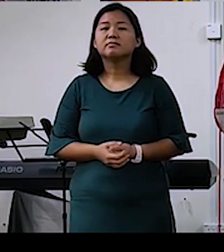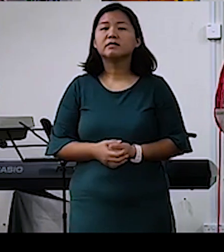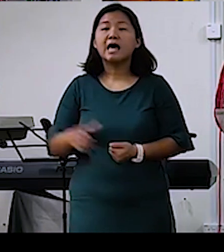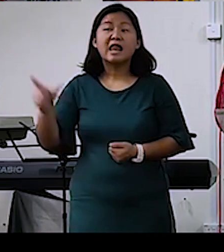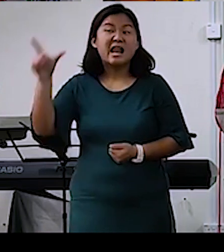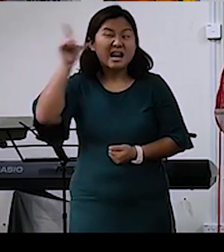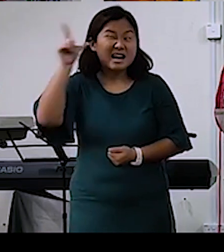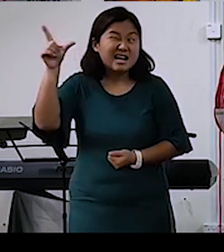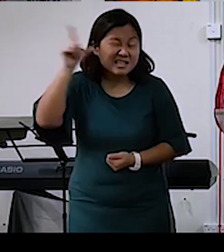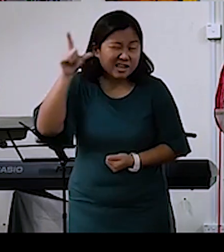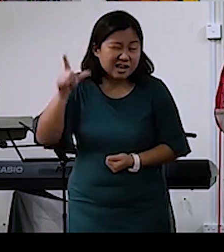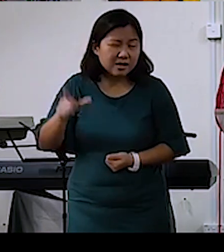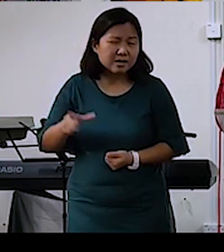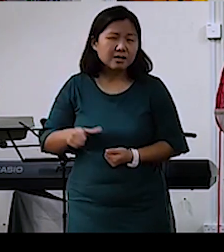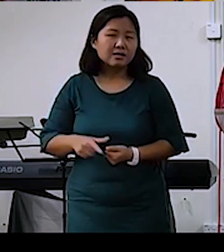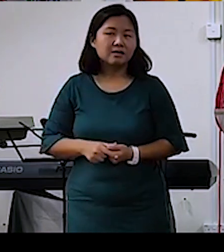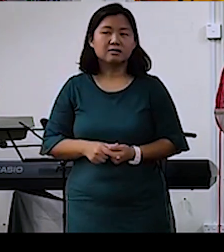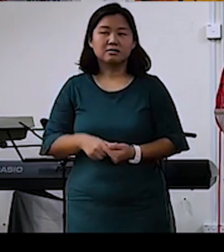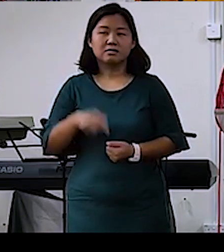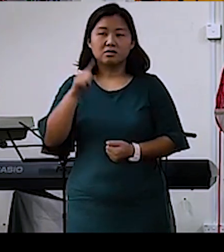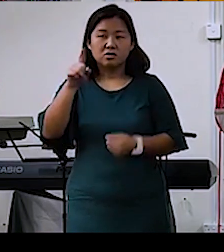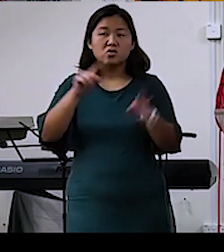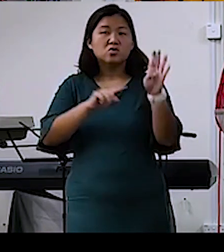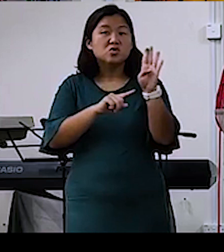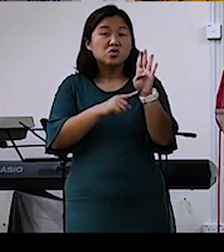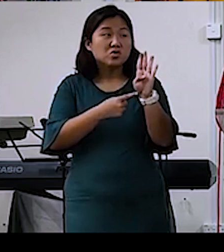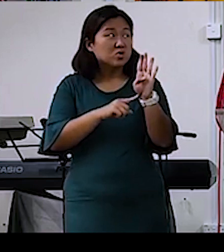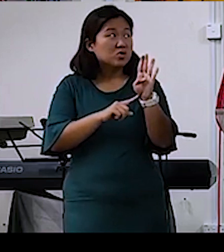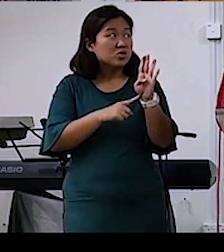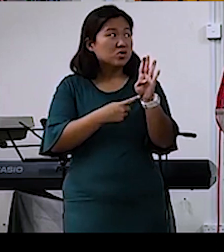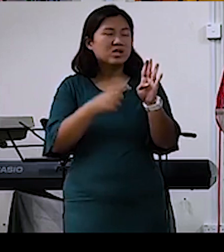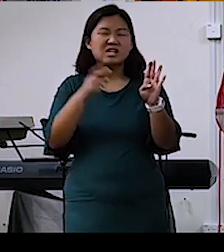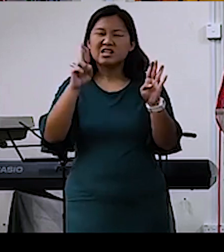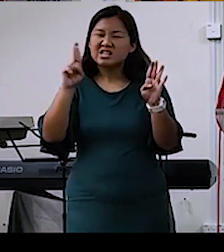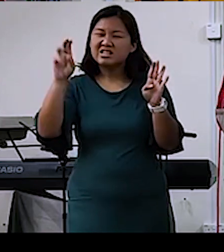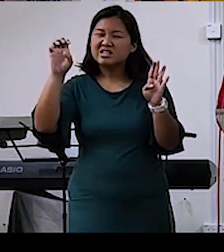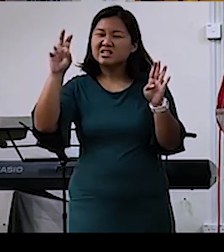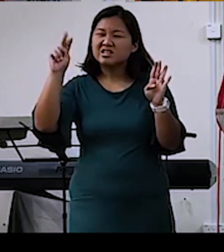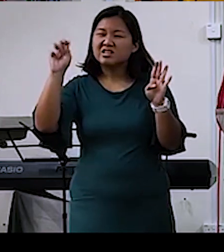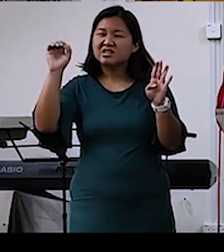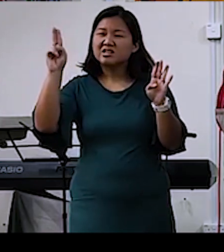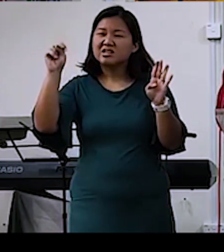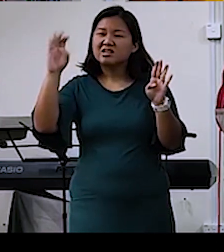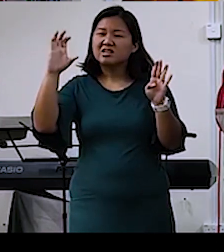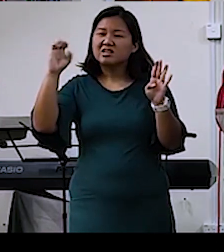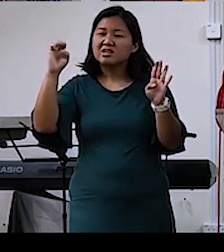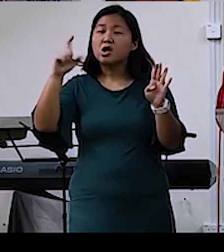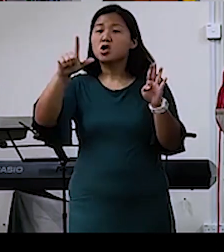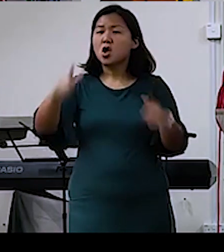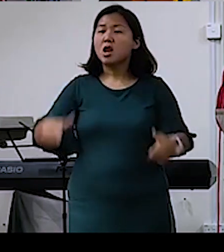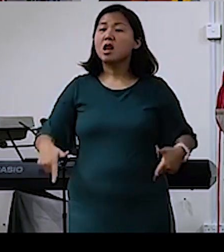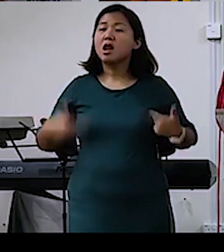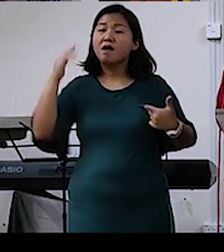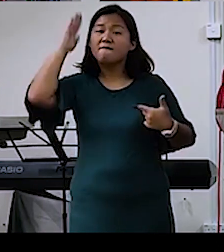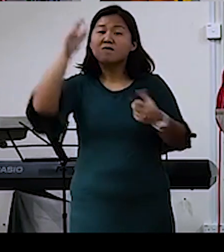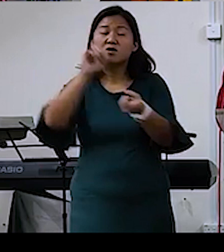Listen, okay? You begin to renounce, okay? I'm telling you, grow in your renouncing. Your life is going to change. I promise